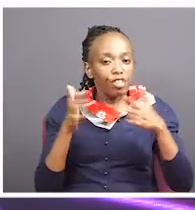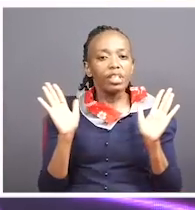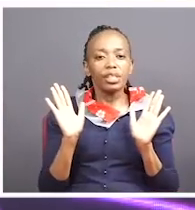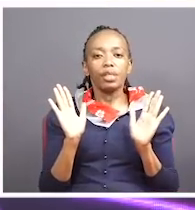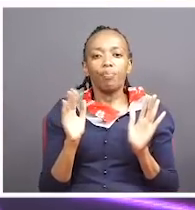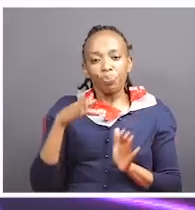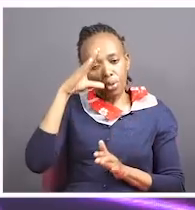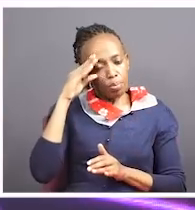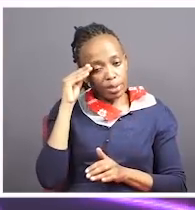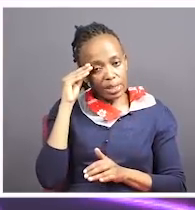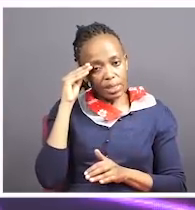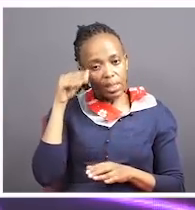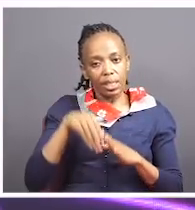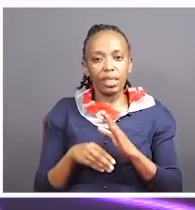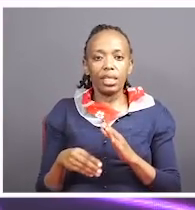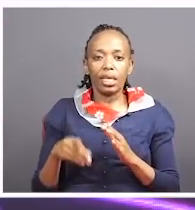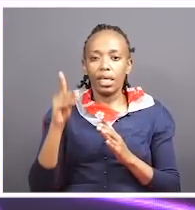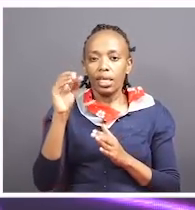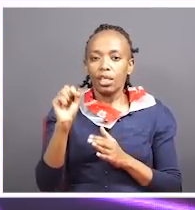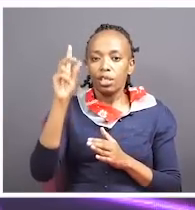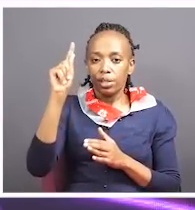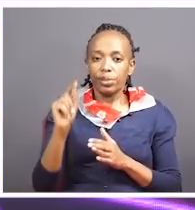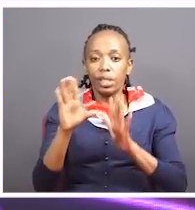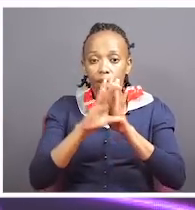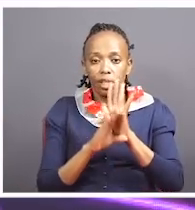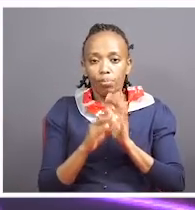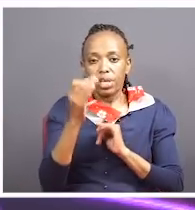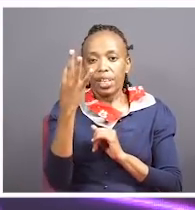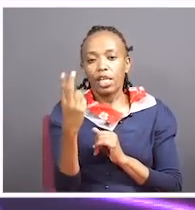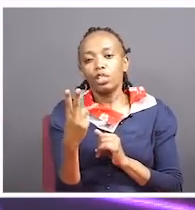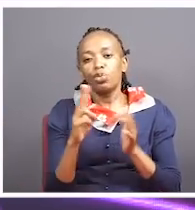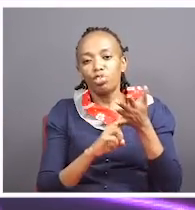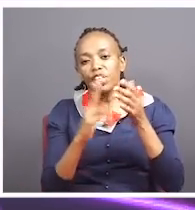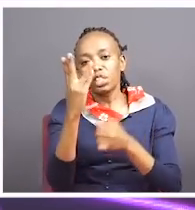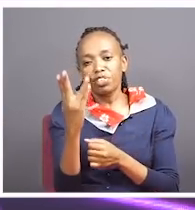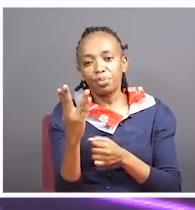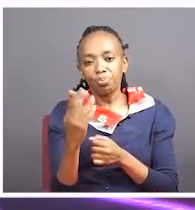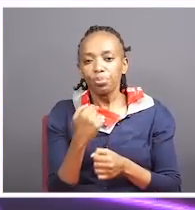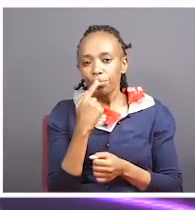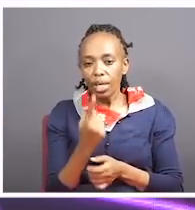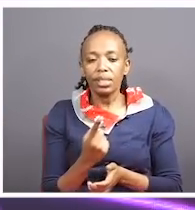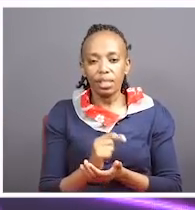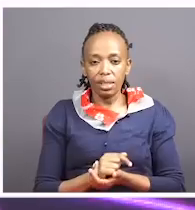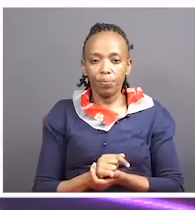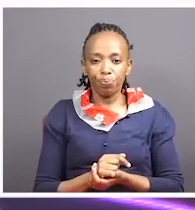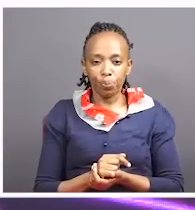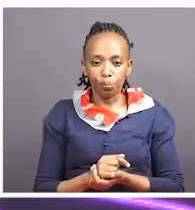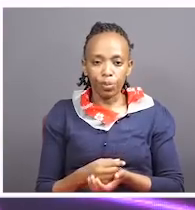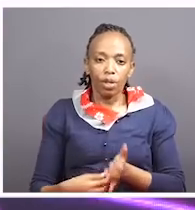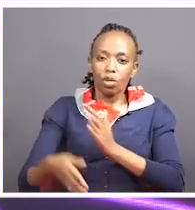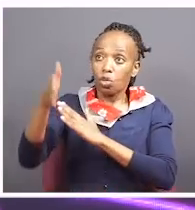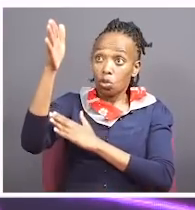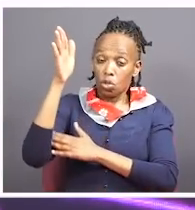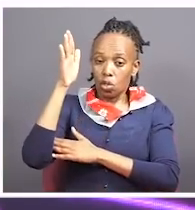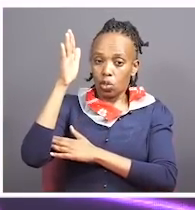done. Moses in Deuteronomy chapter 32, verse number 4, he says,